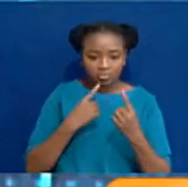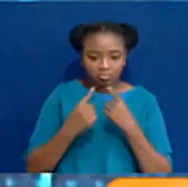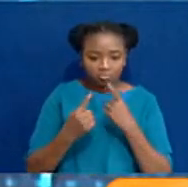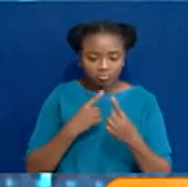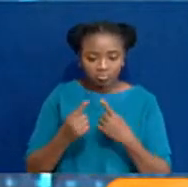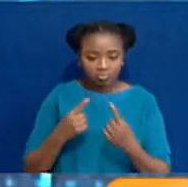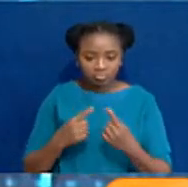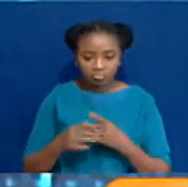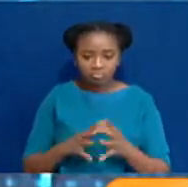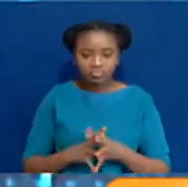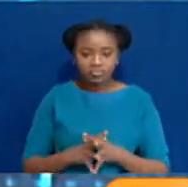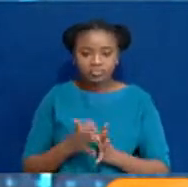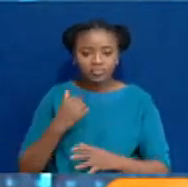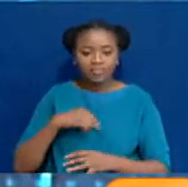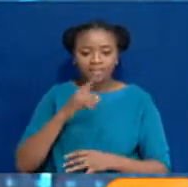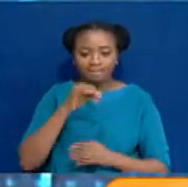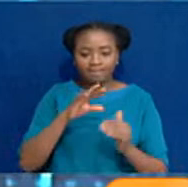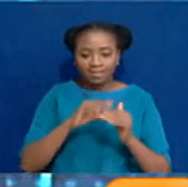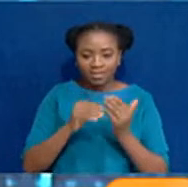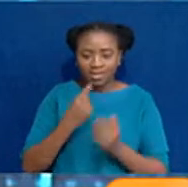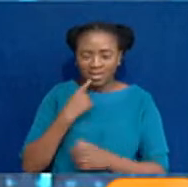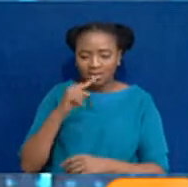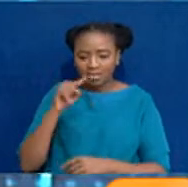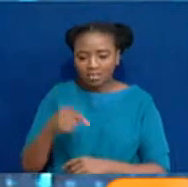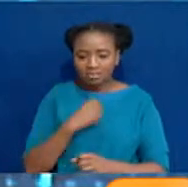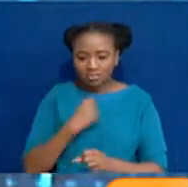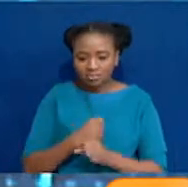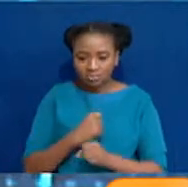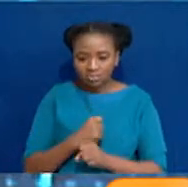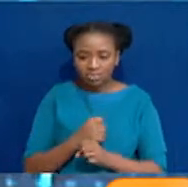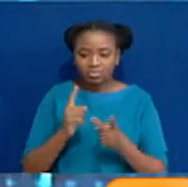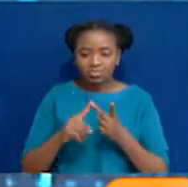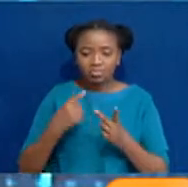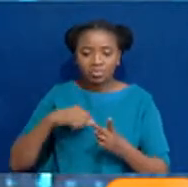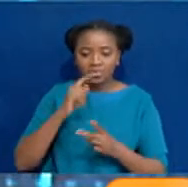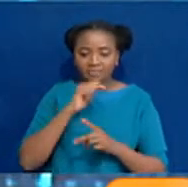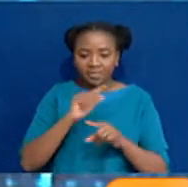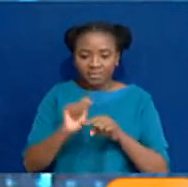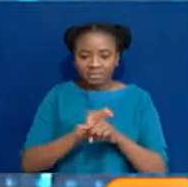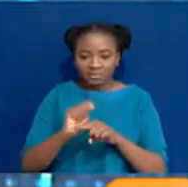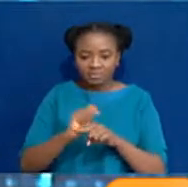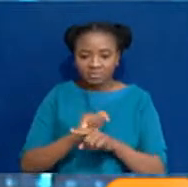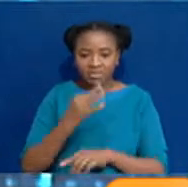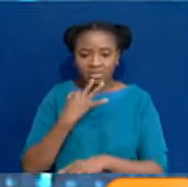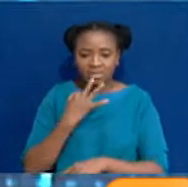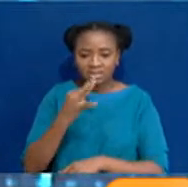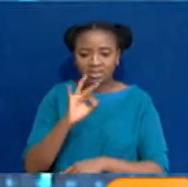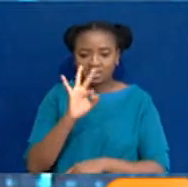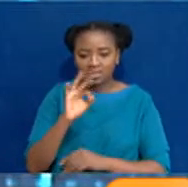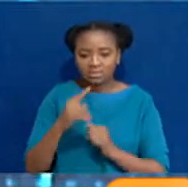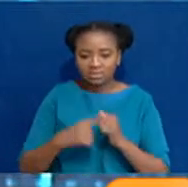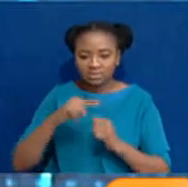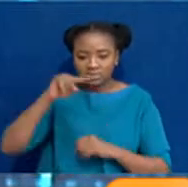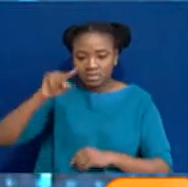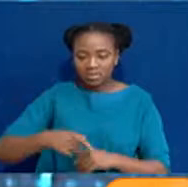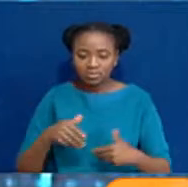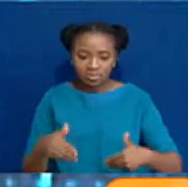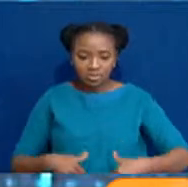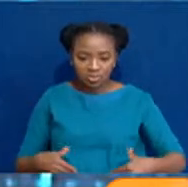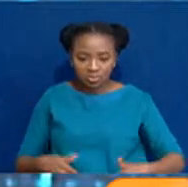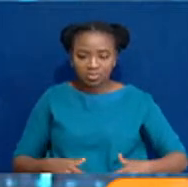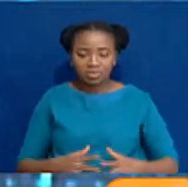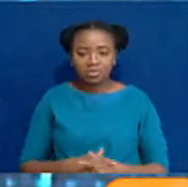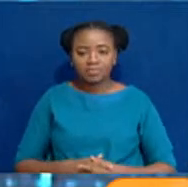into government, we have already created over 100,000 jobs. We have already trained 336,000 youth under this program.